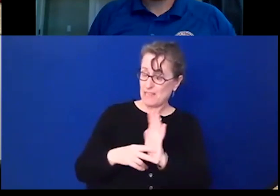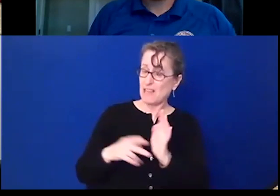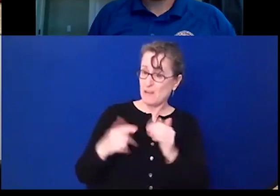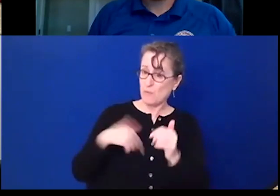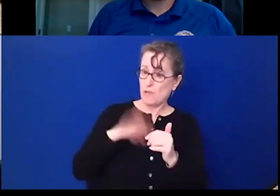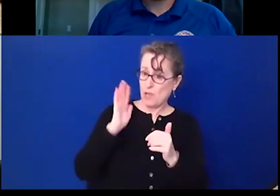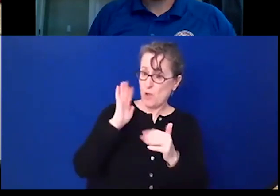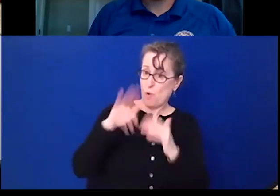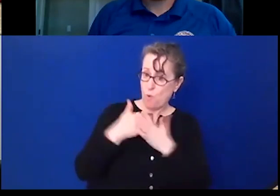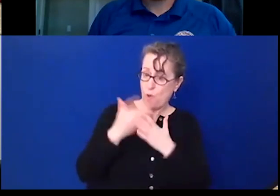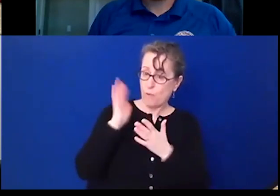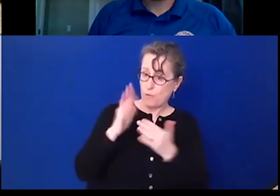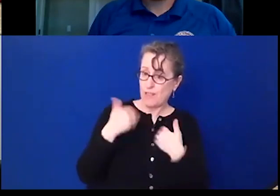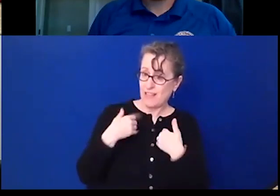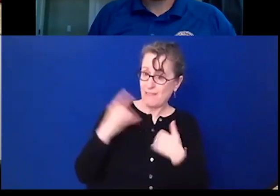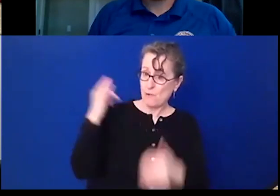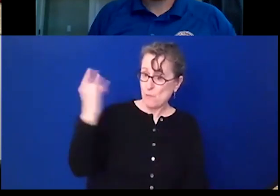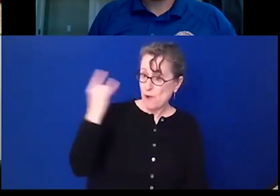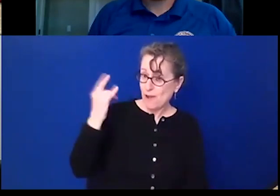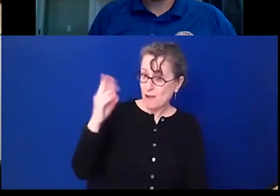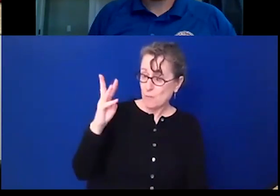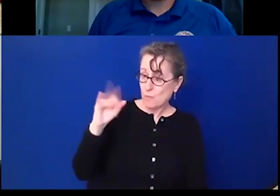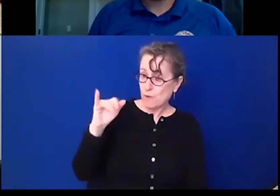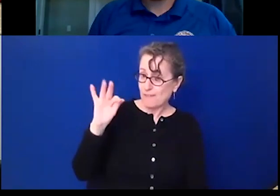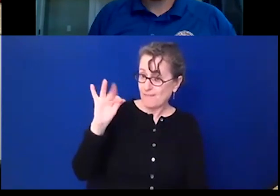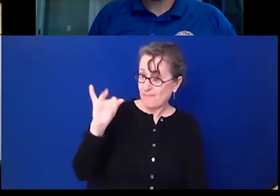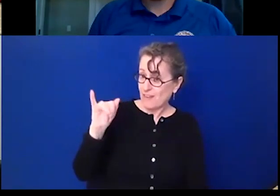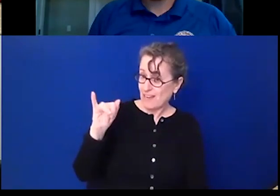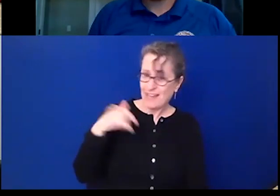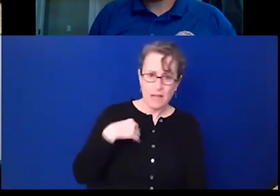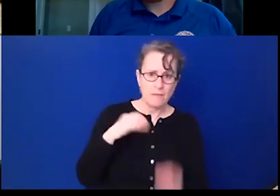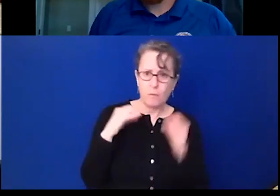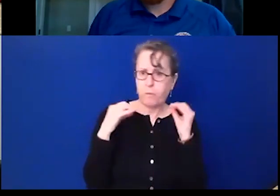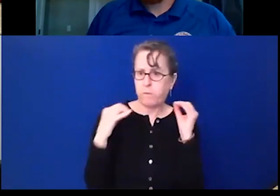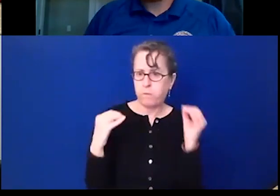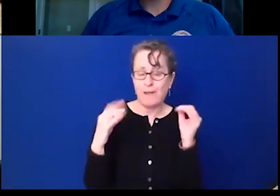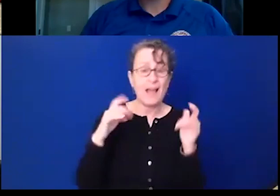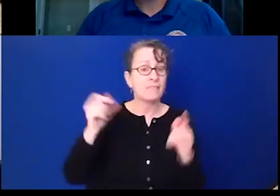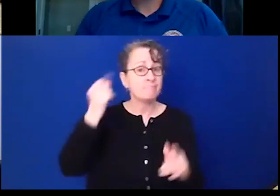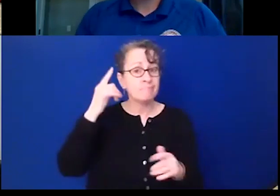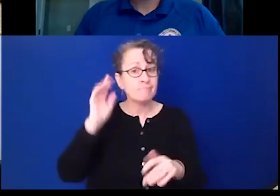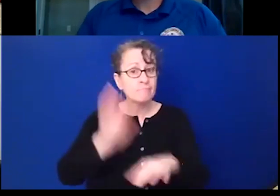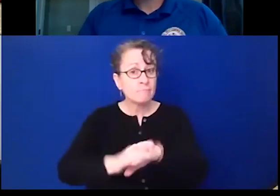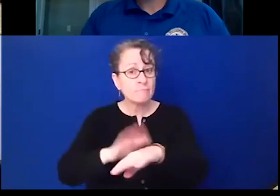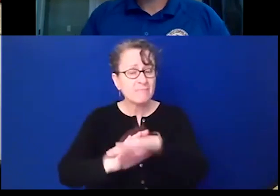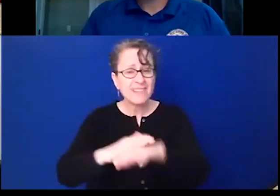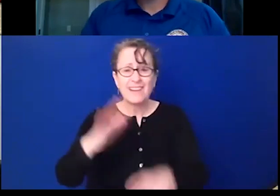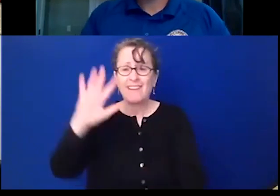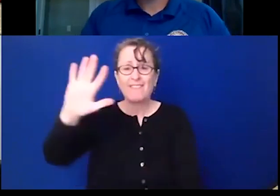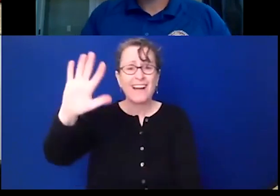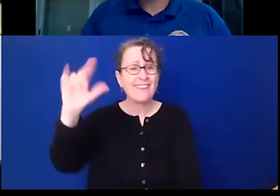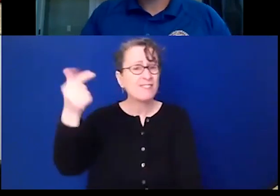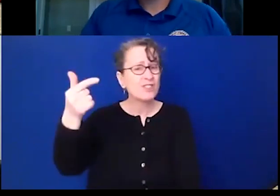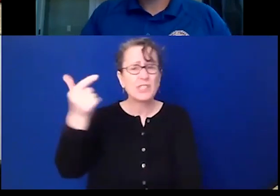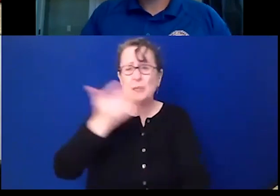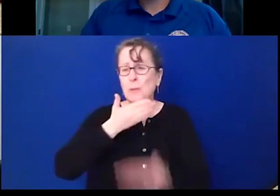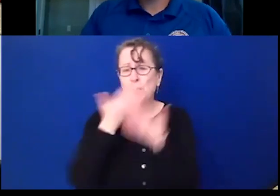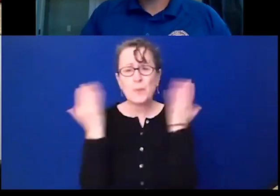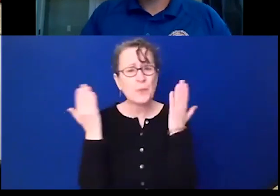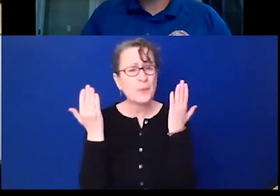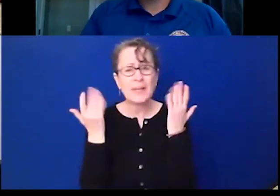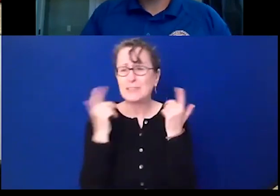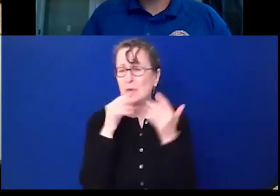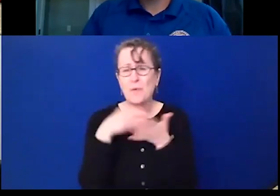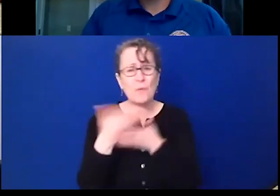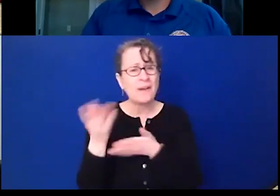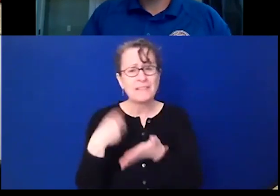unless I go to the library. So, and there's no 5G out there, people. So don't get 5G phones. So it's like push that.